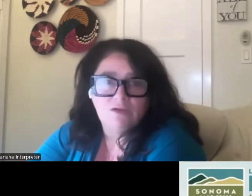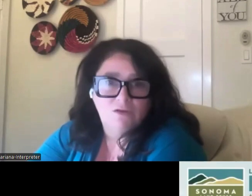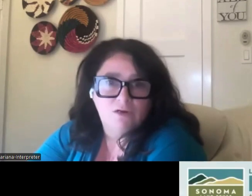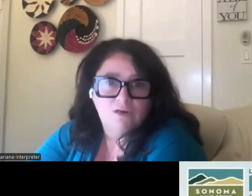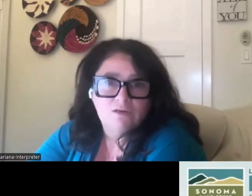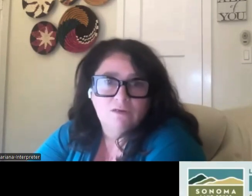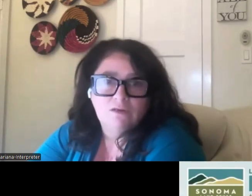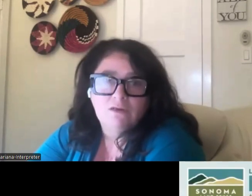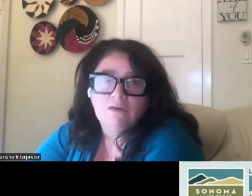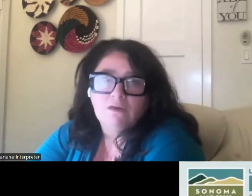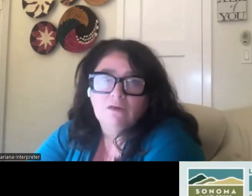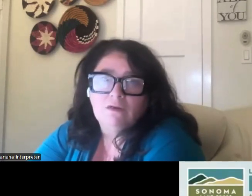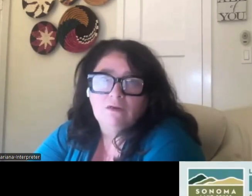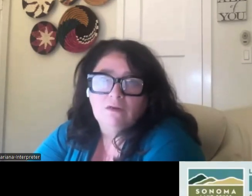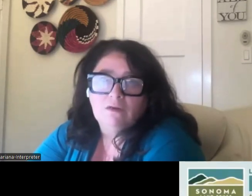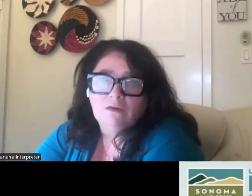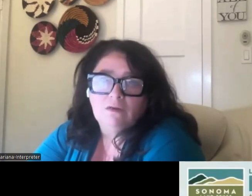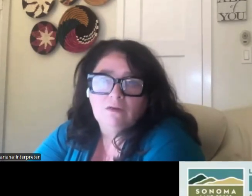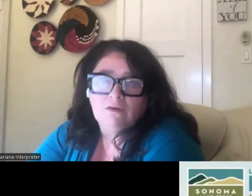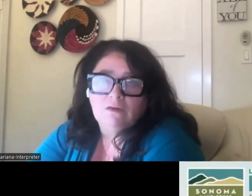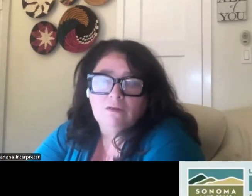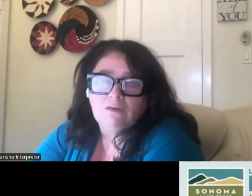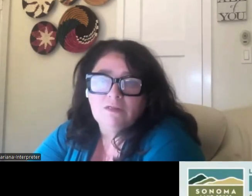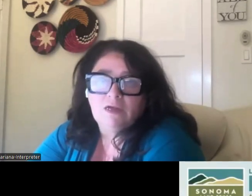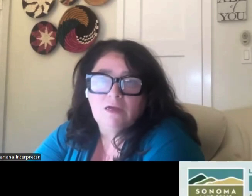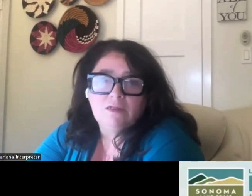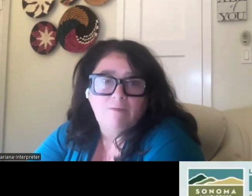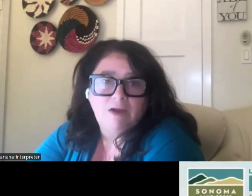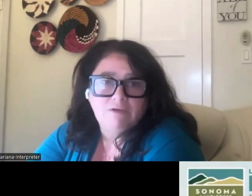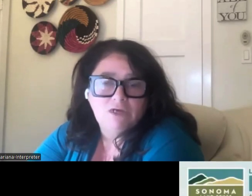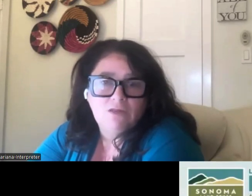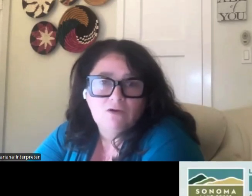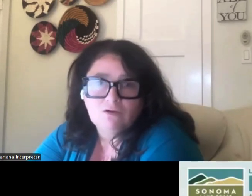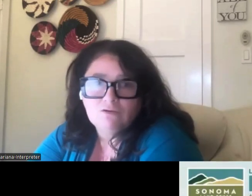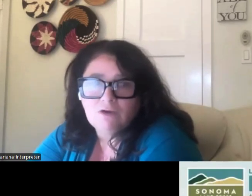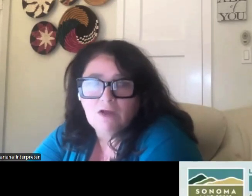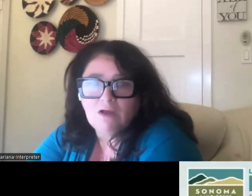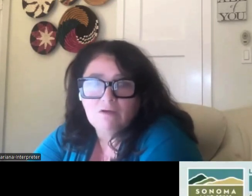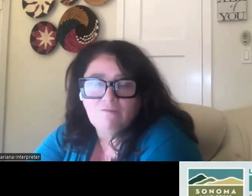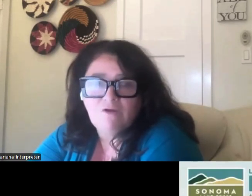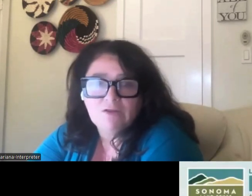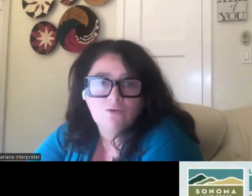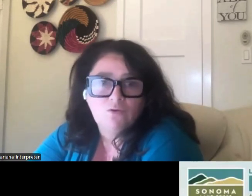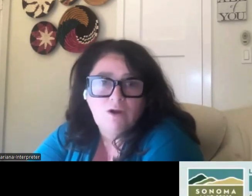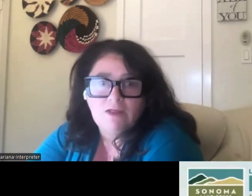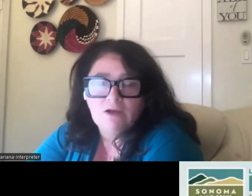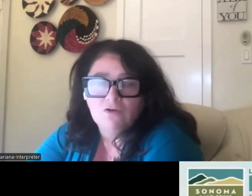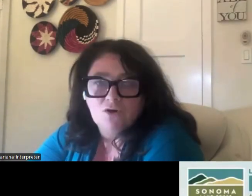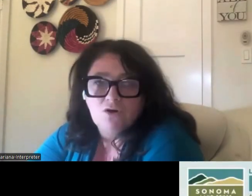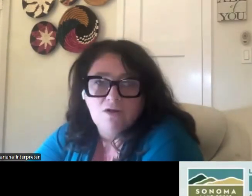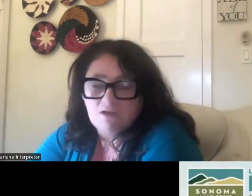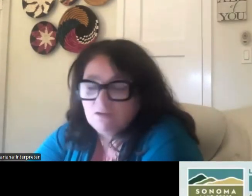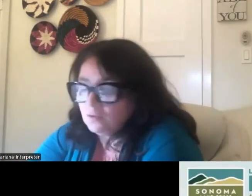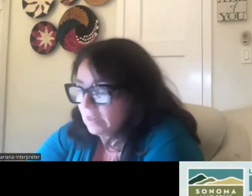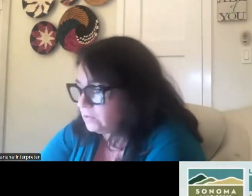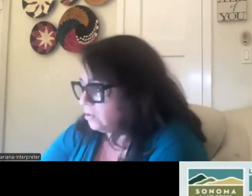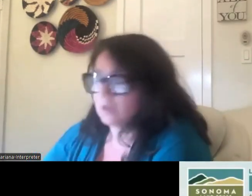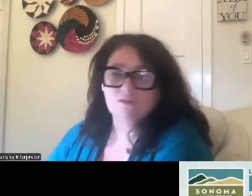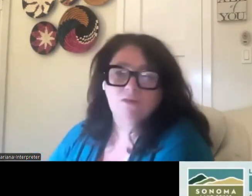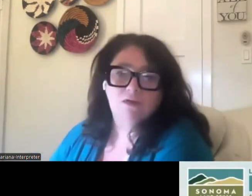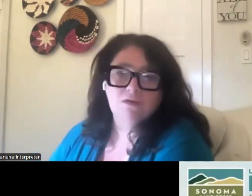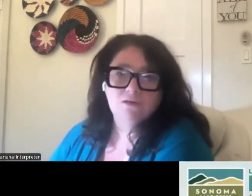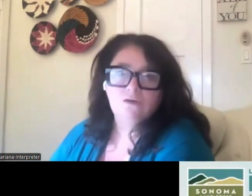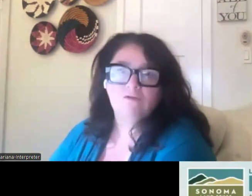had serious flooding since the major flood control infrastructure went in there decades ago. The YOLO bypass is actually a pretty good example of